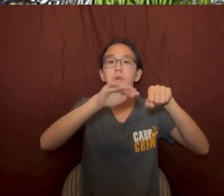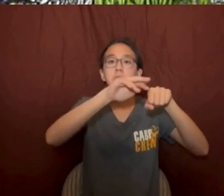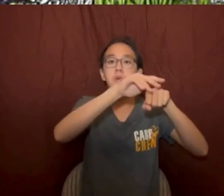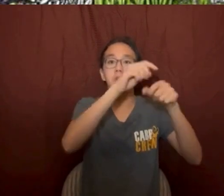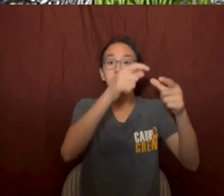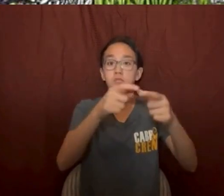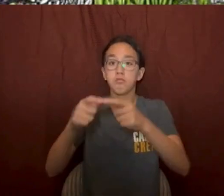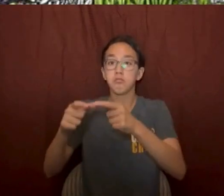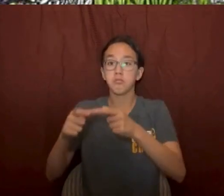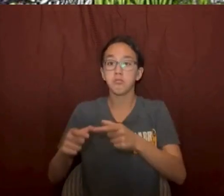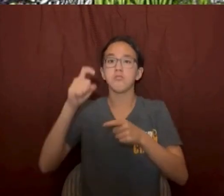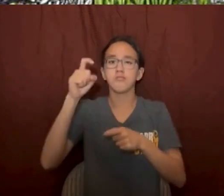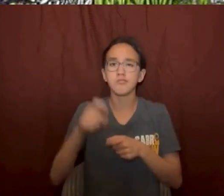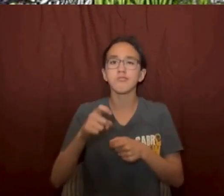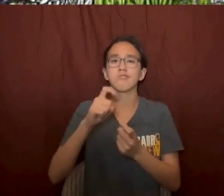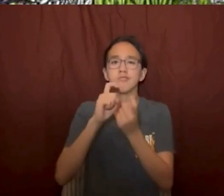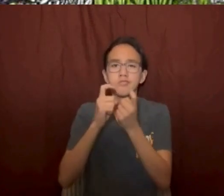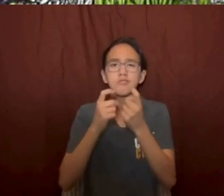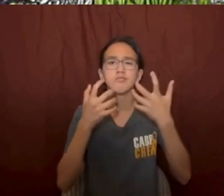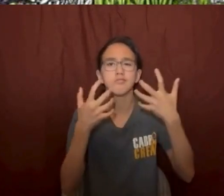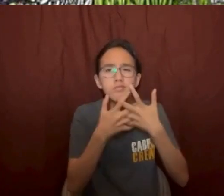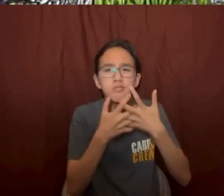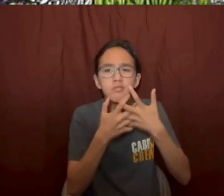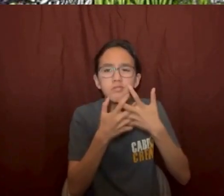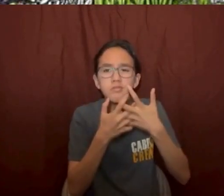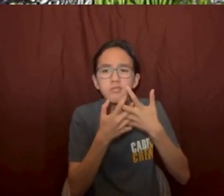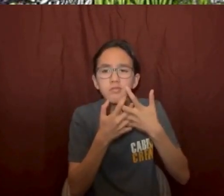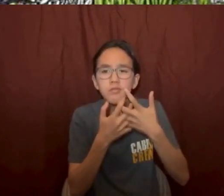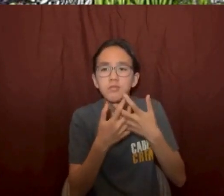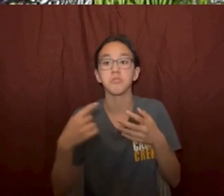need to adapt to?